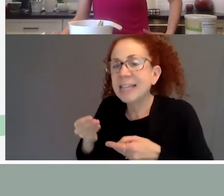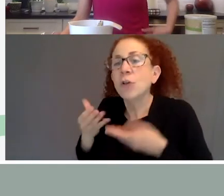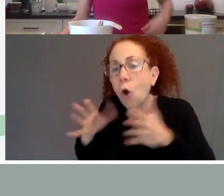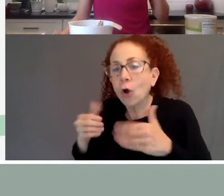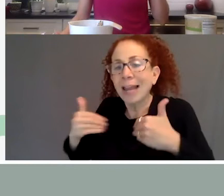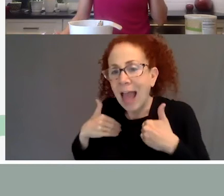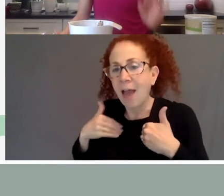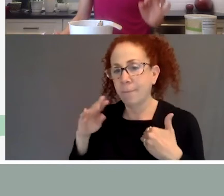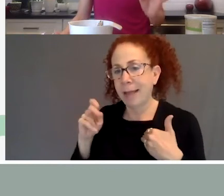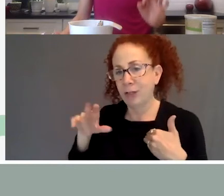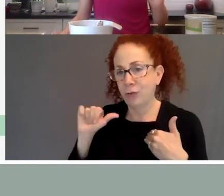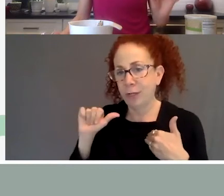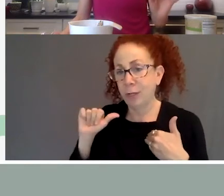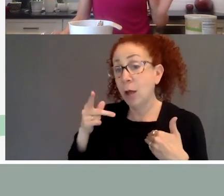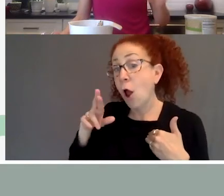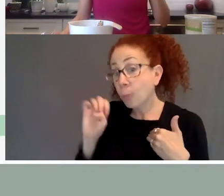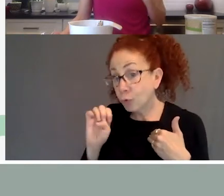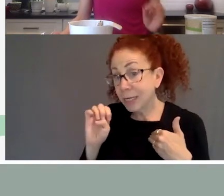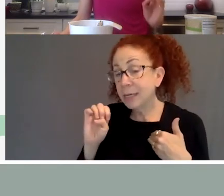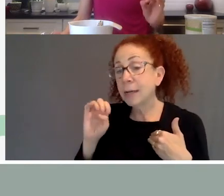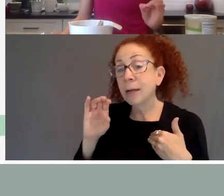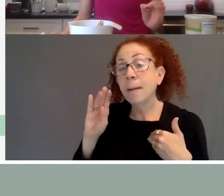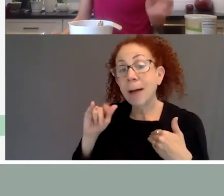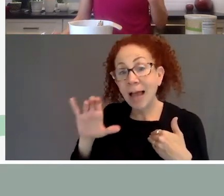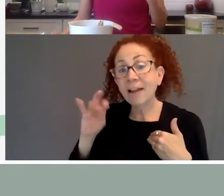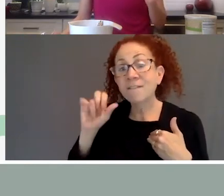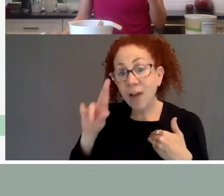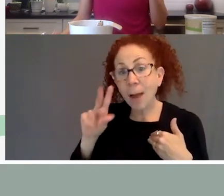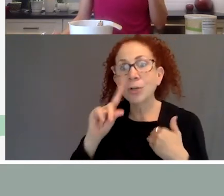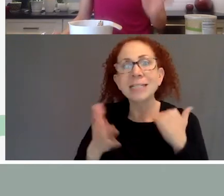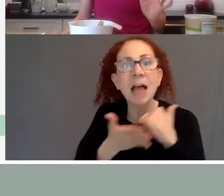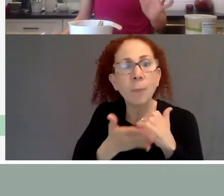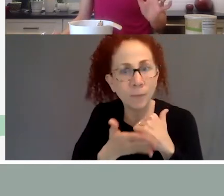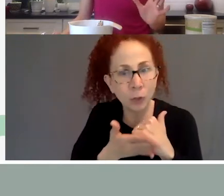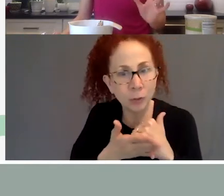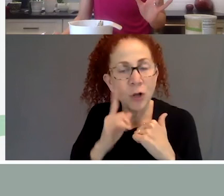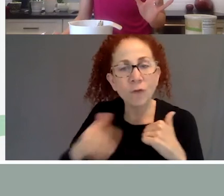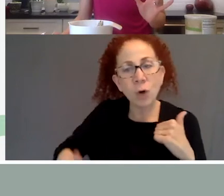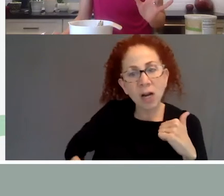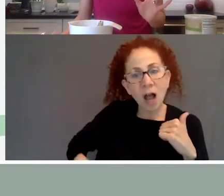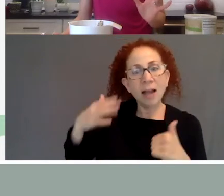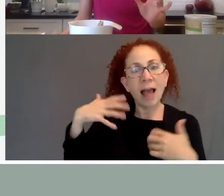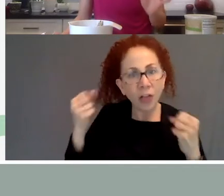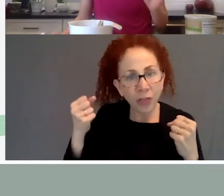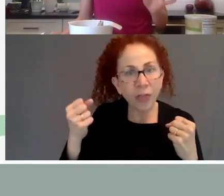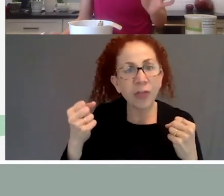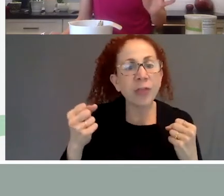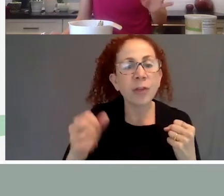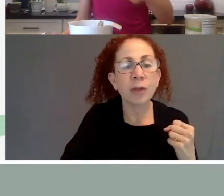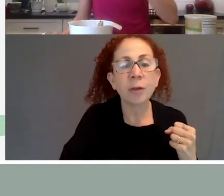already have. And prebiotic fibers are really helpful for gut health and